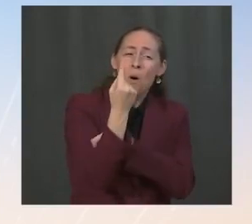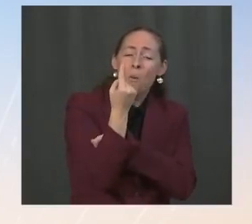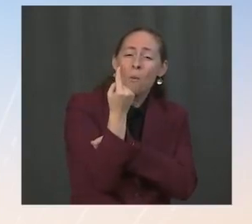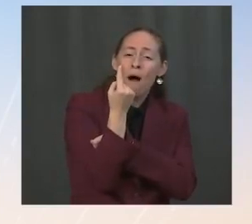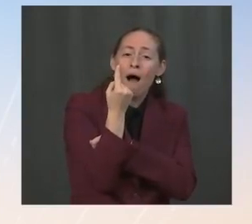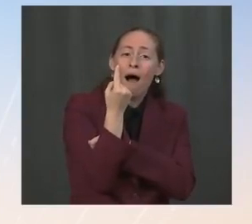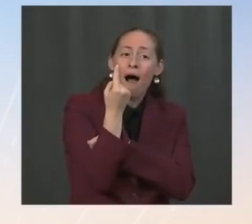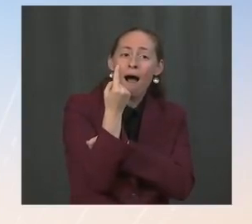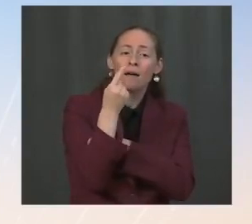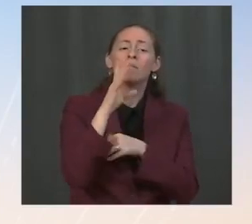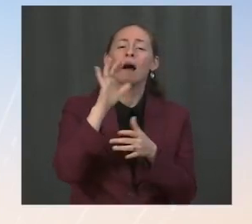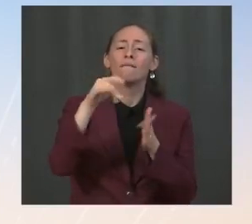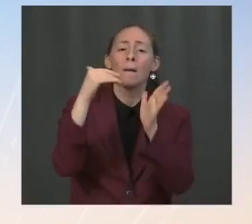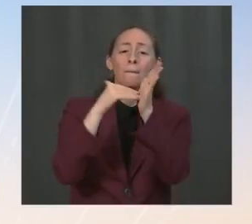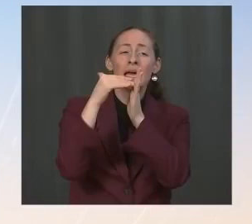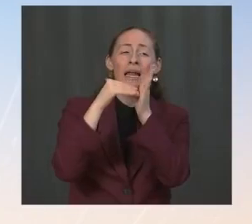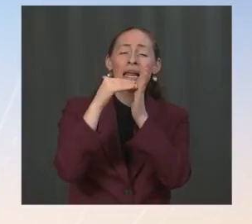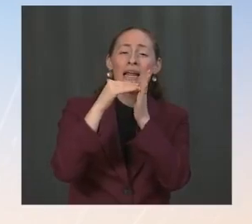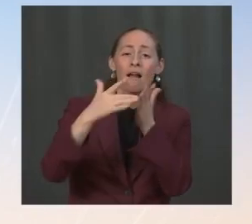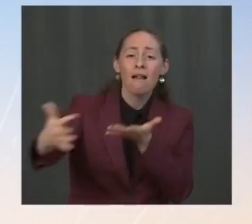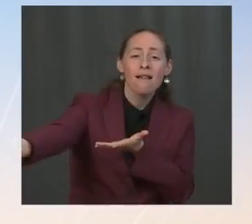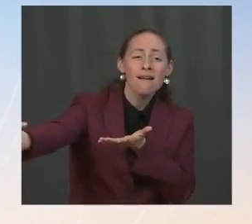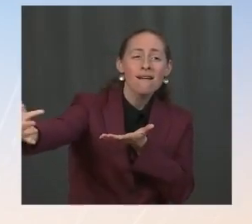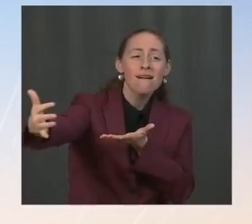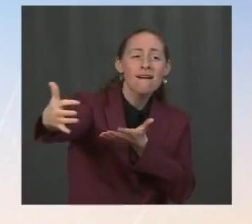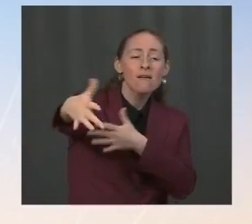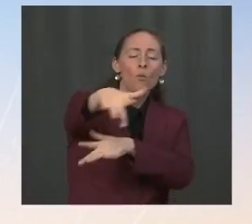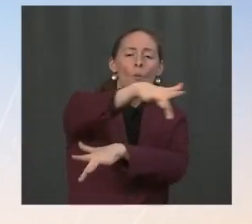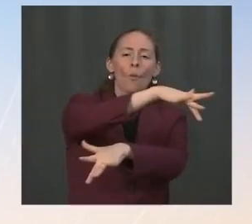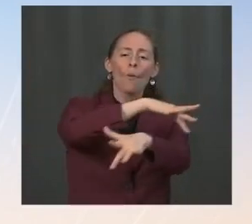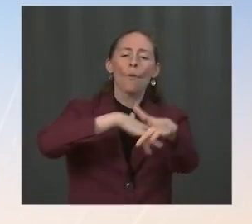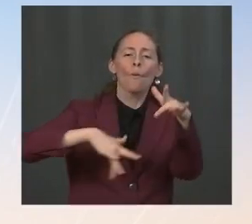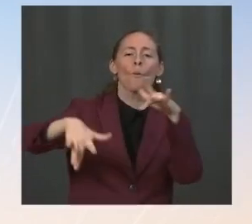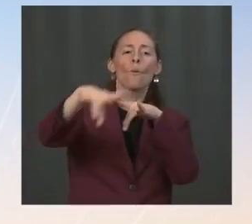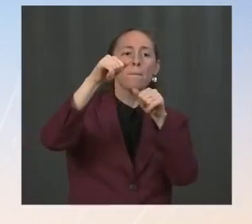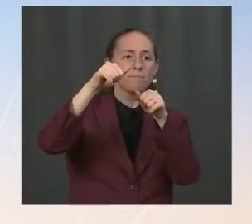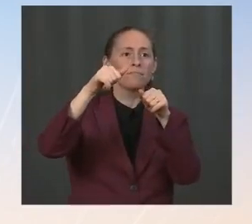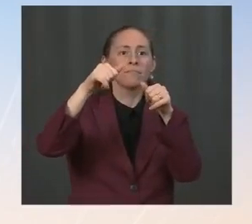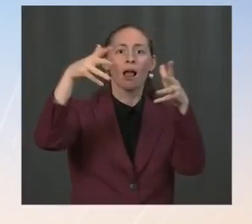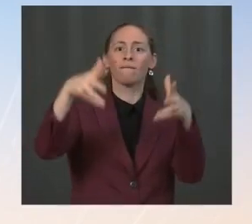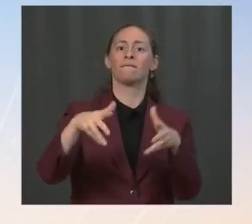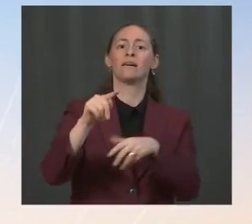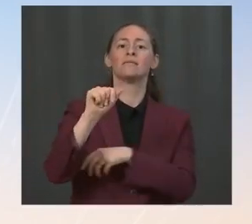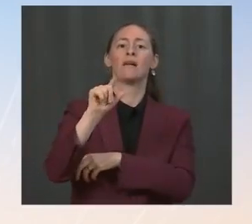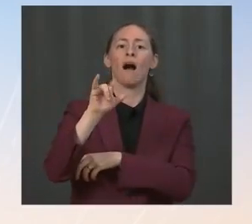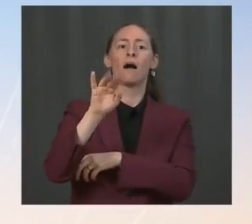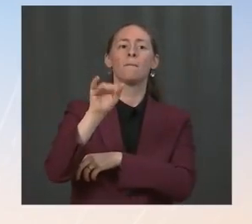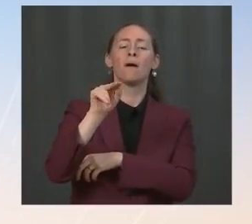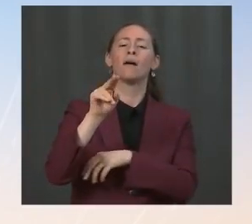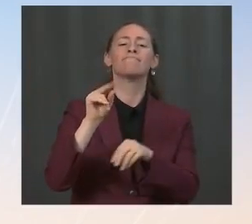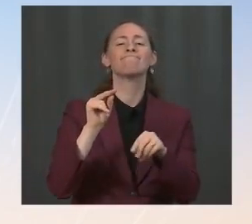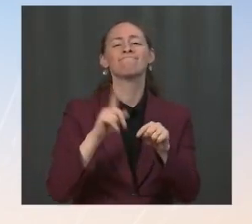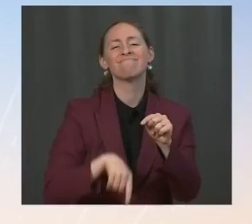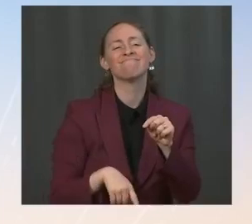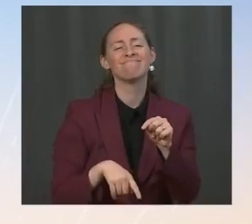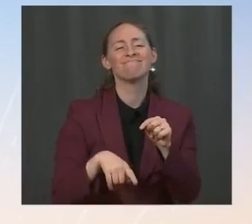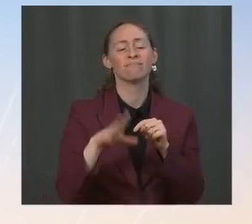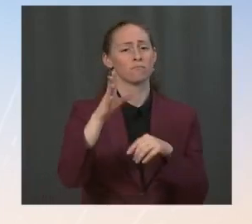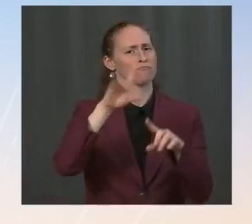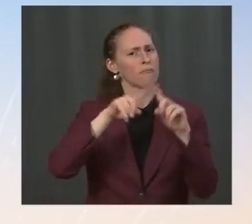leave Afghanistan to be evacuated. At the same time, I think you also heard the president make clear that there is